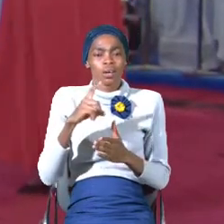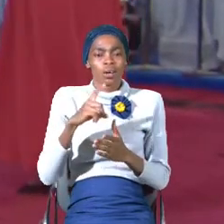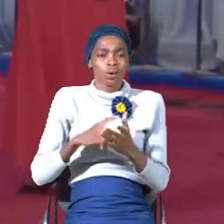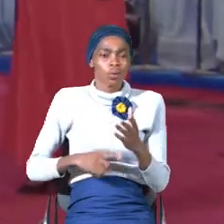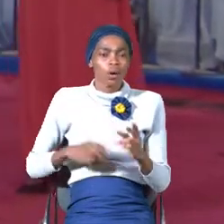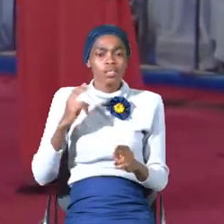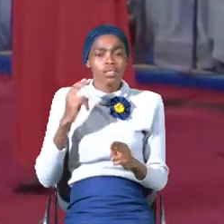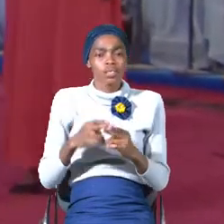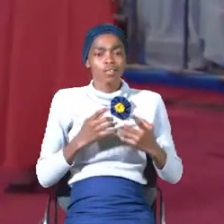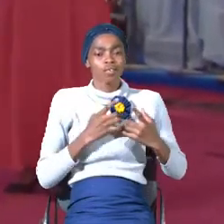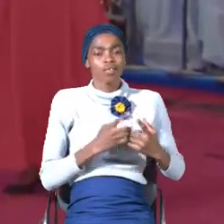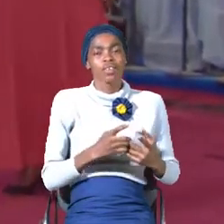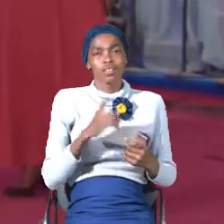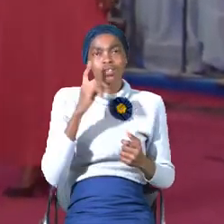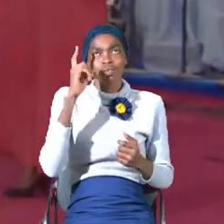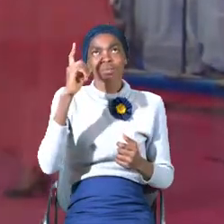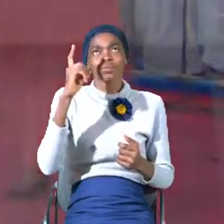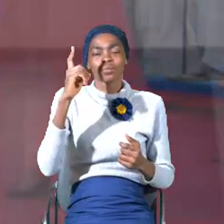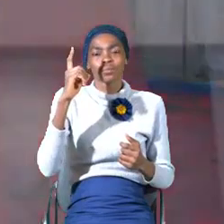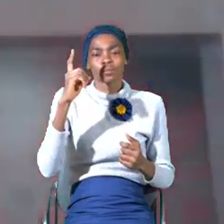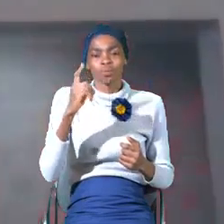what name fits you?